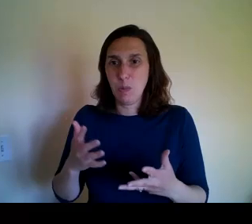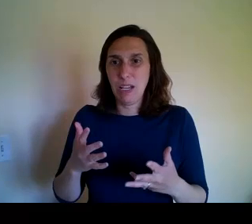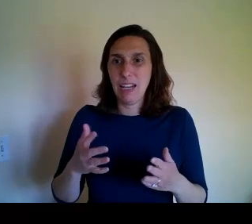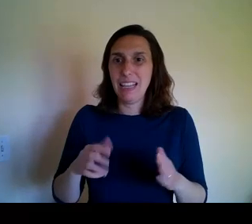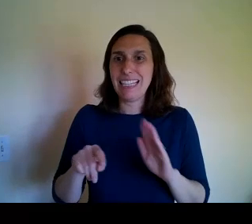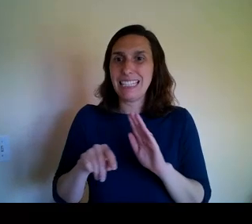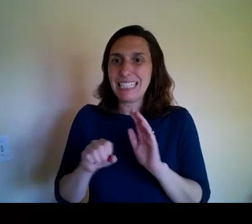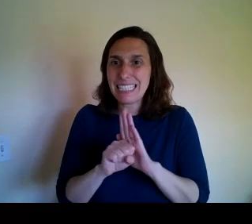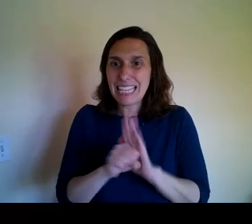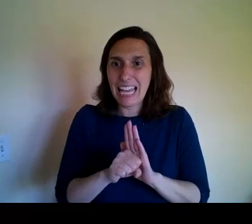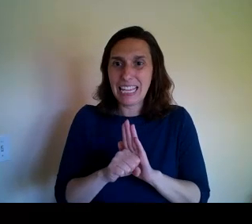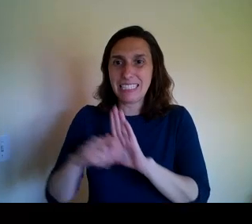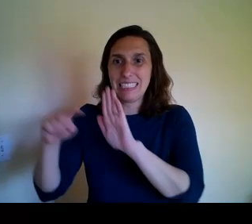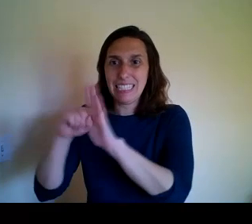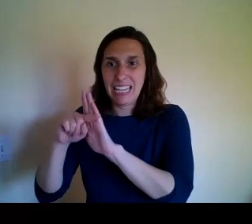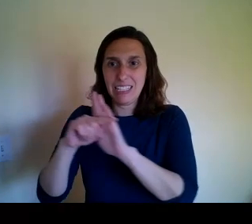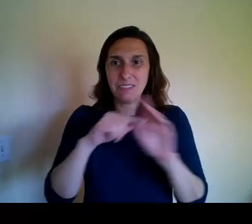So models